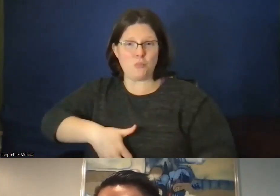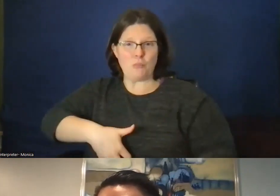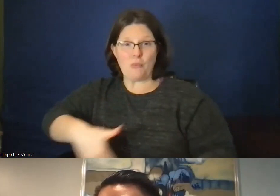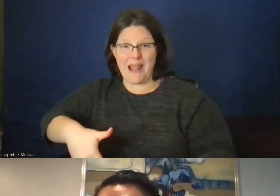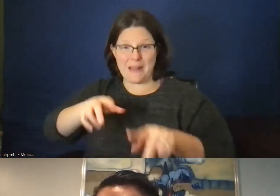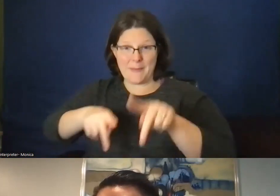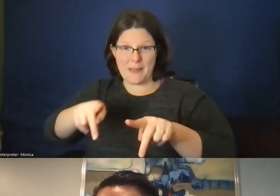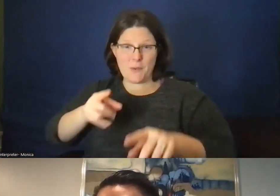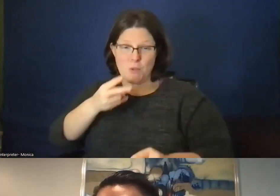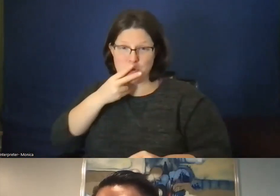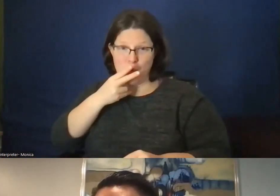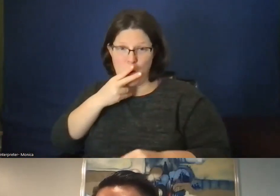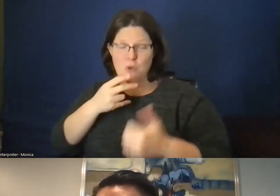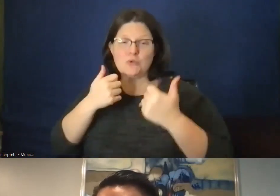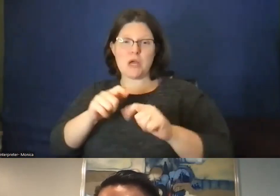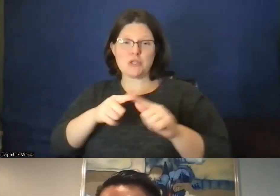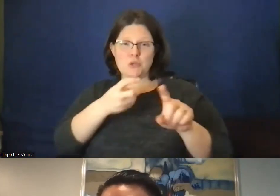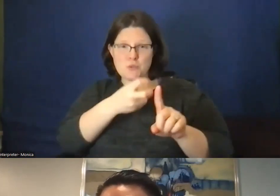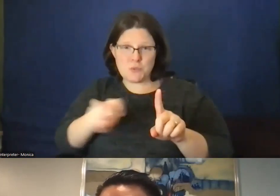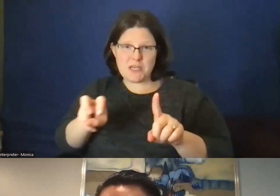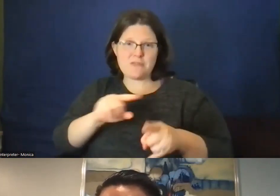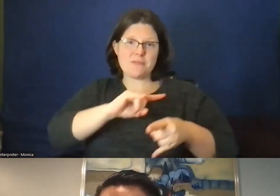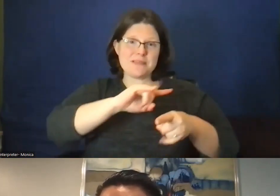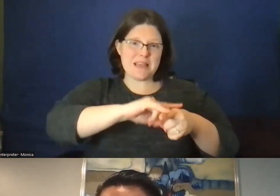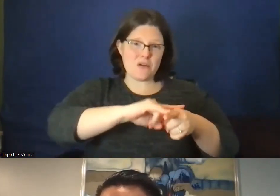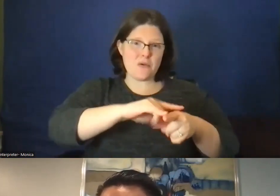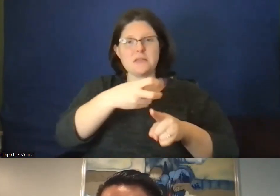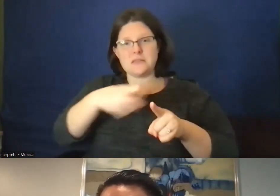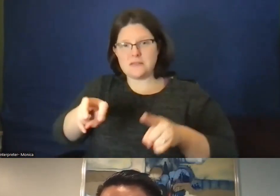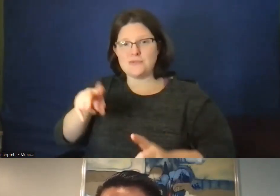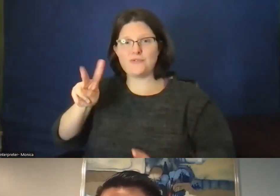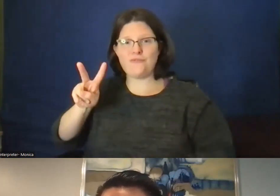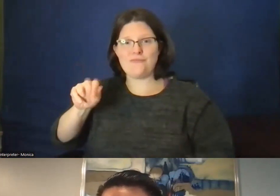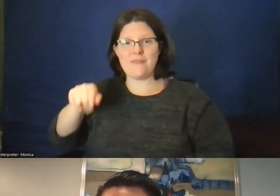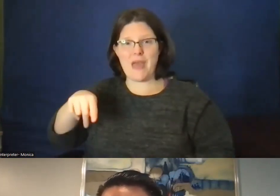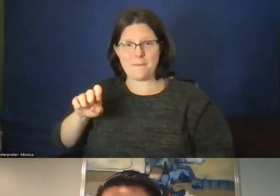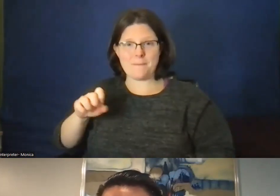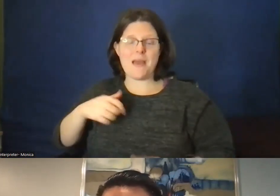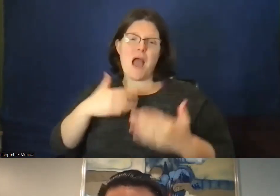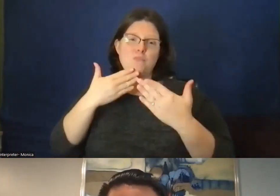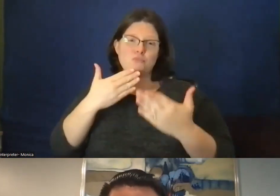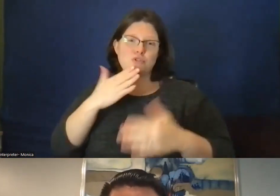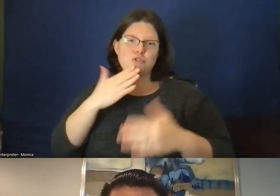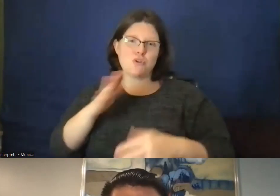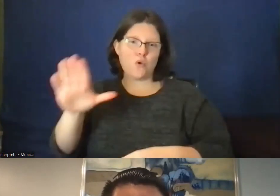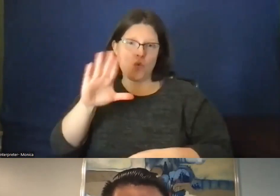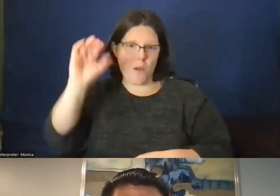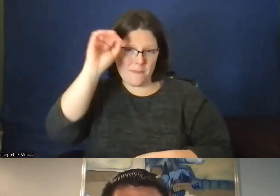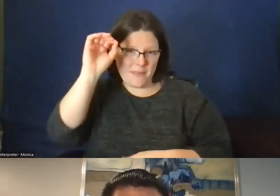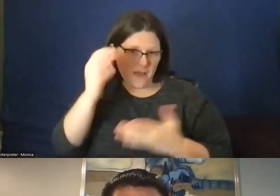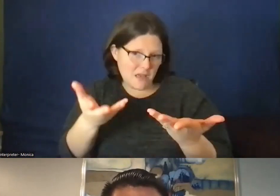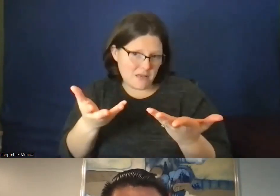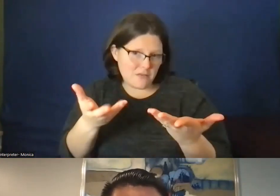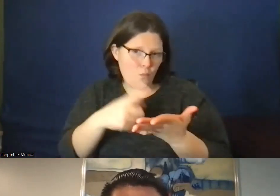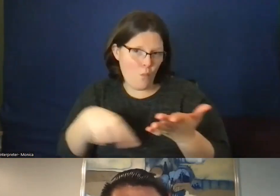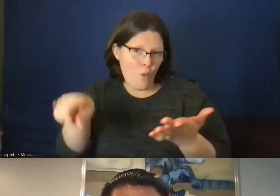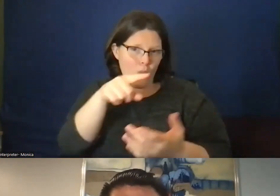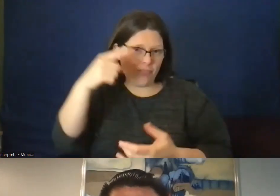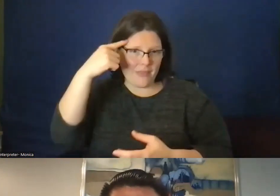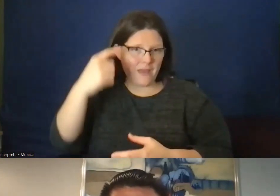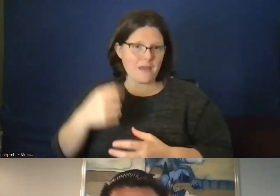who smoke to encourage them to switch from cigarettes to vapes. Appreciate your thoughts on this.